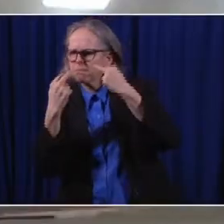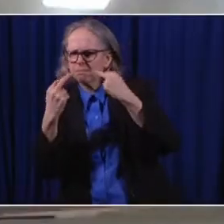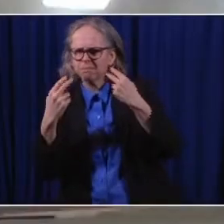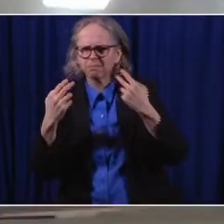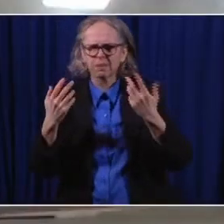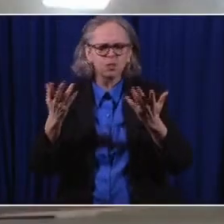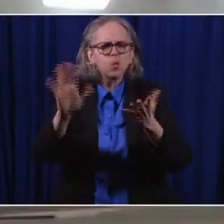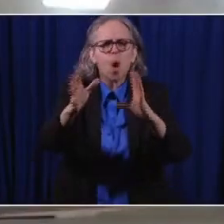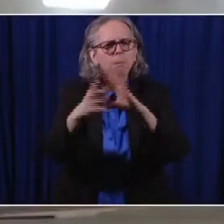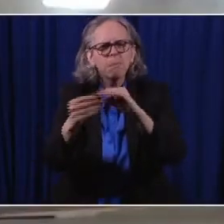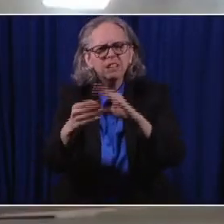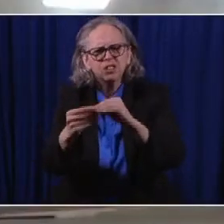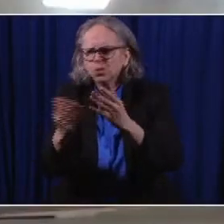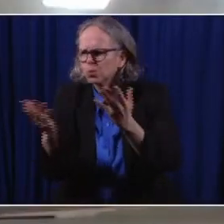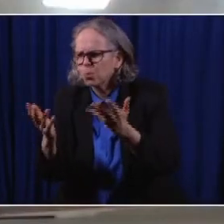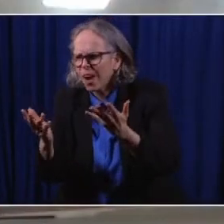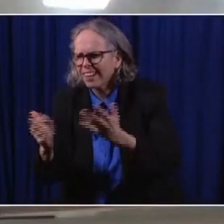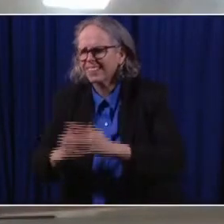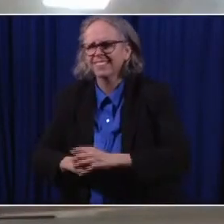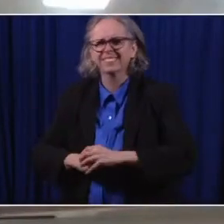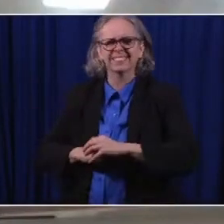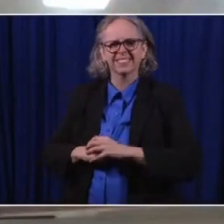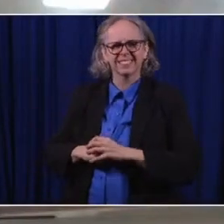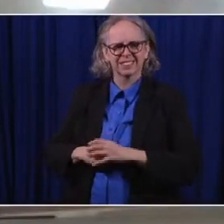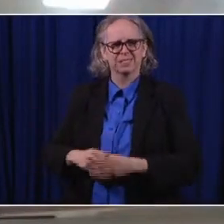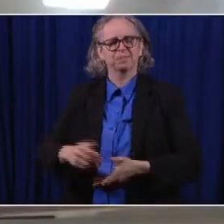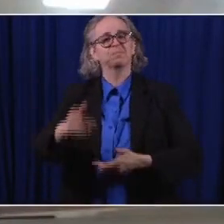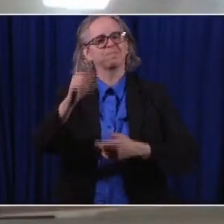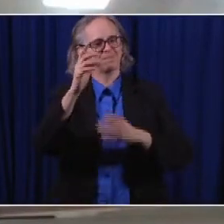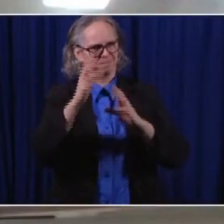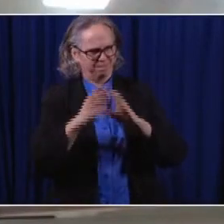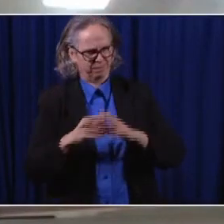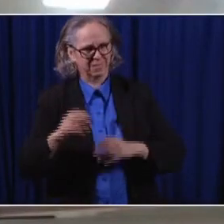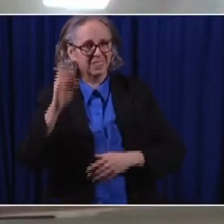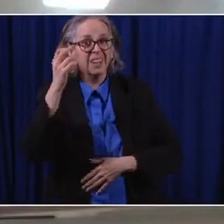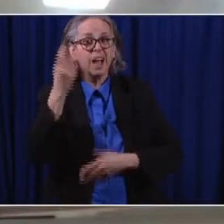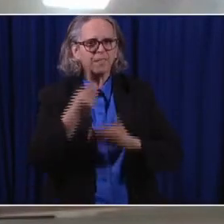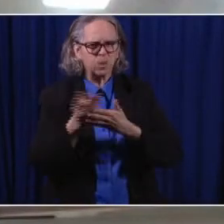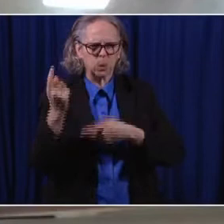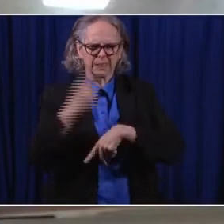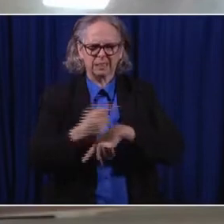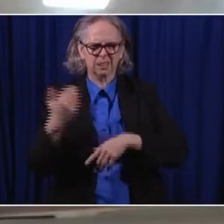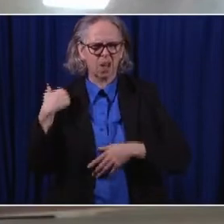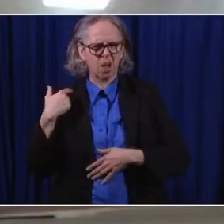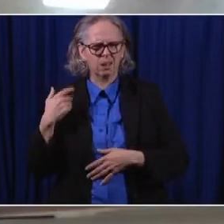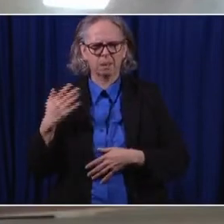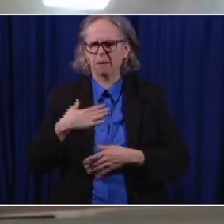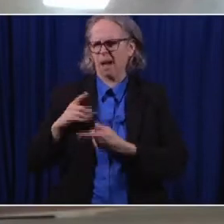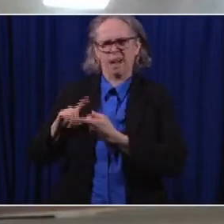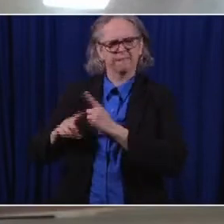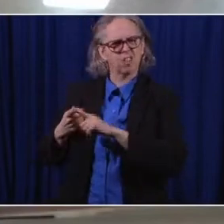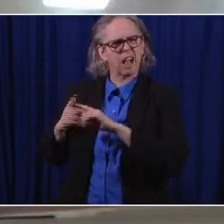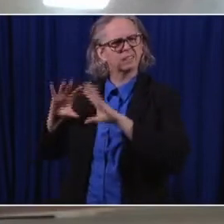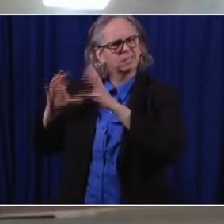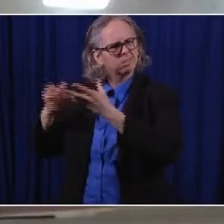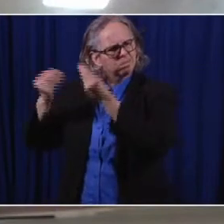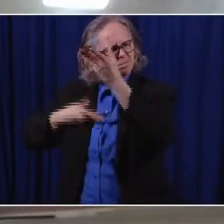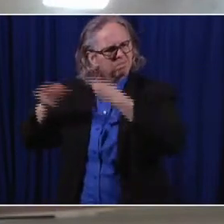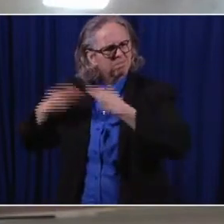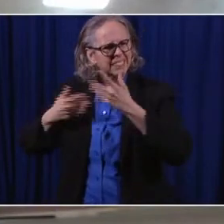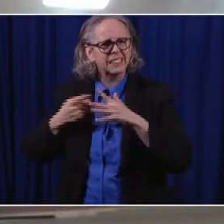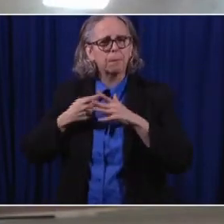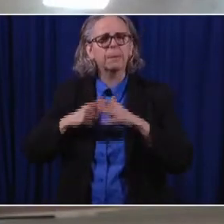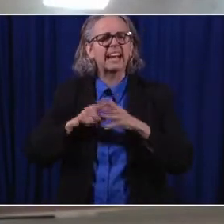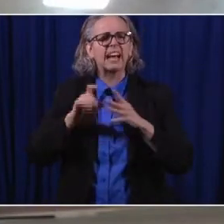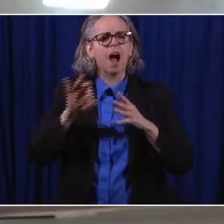Sure. Thank you. As a good friend of mine shared with me a couple of days ago, this is just the beginning of the end. It is not the end. And it's great to be able